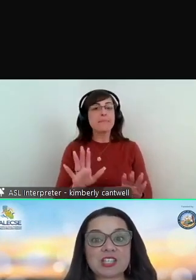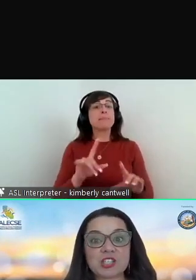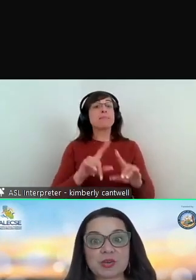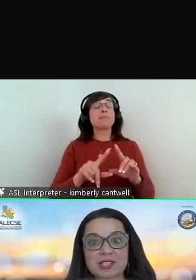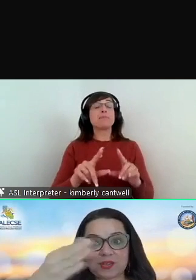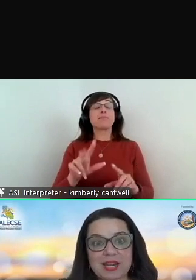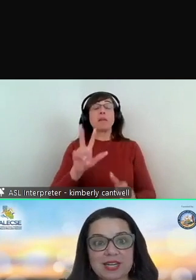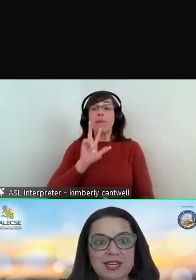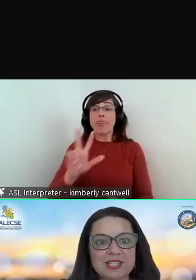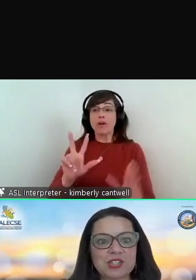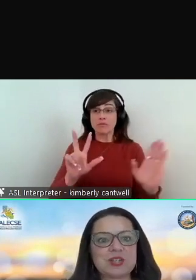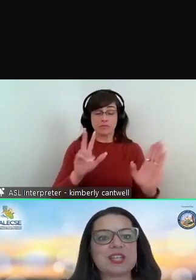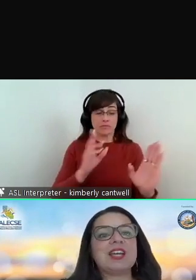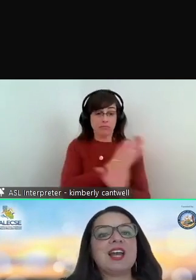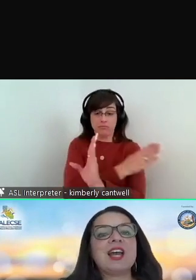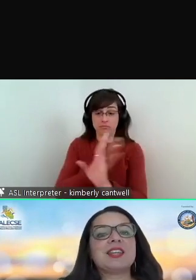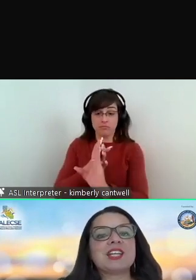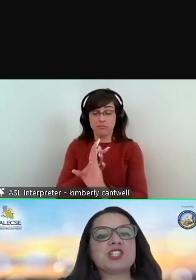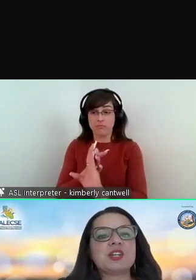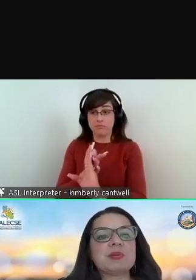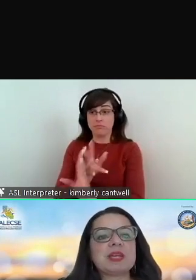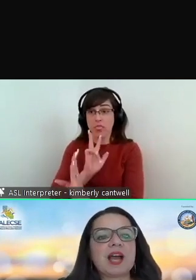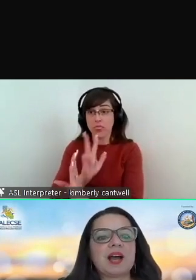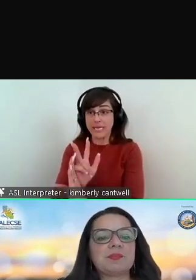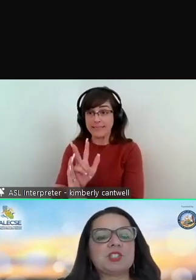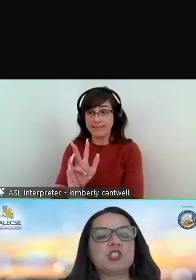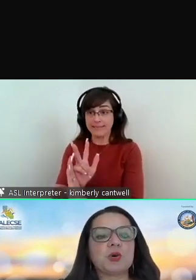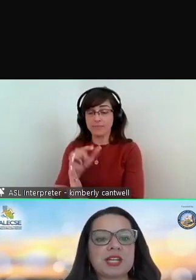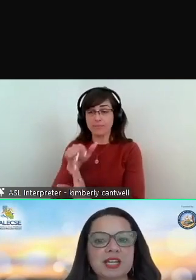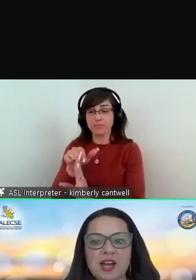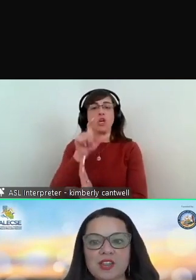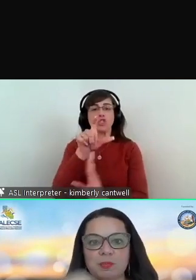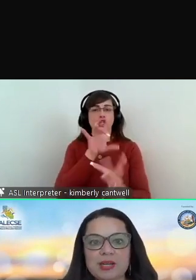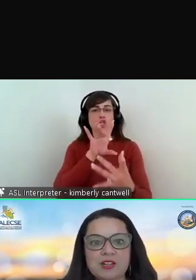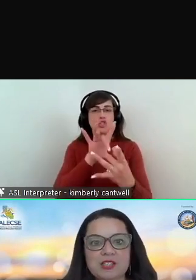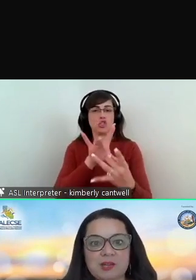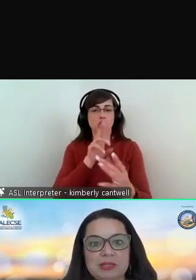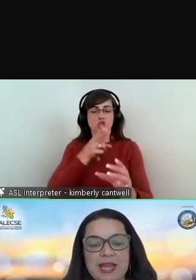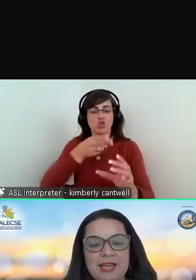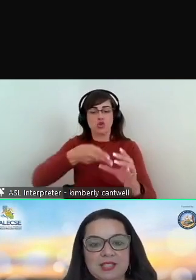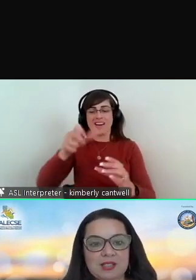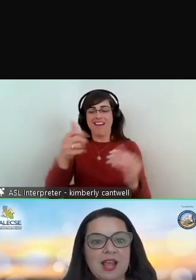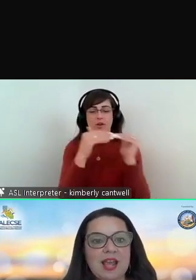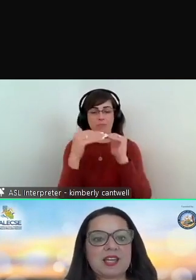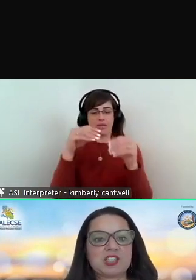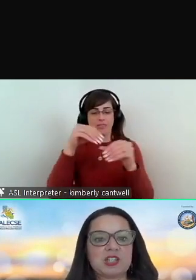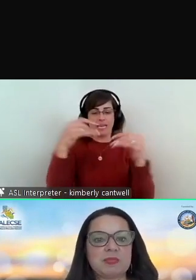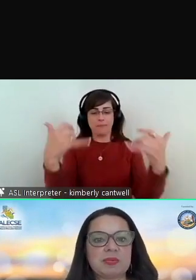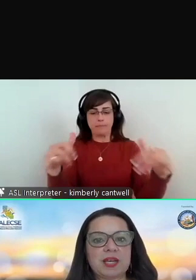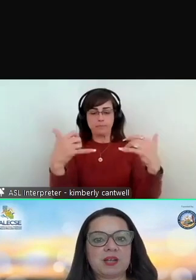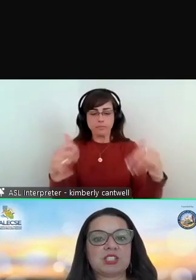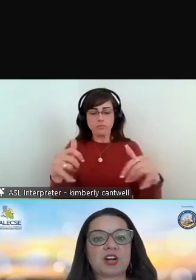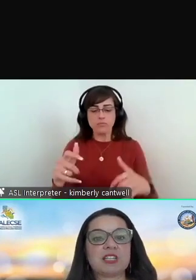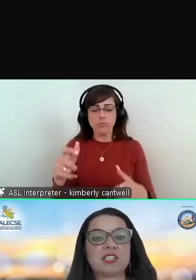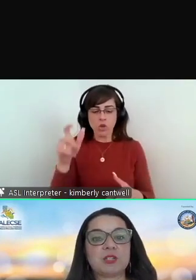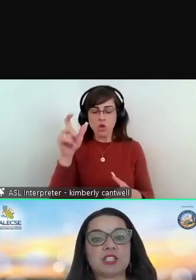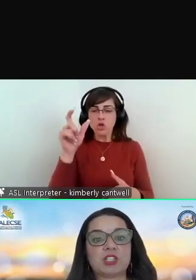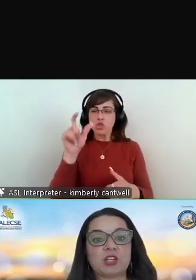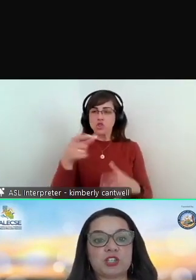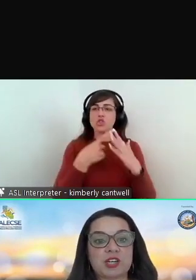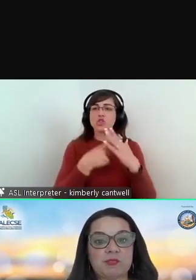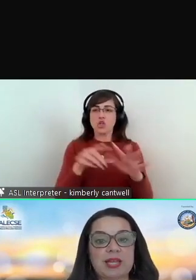by age 3, so right at age 3, they should be joining other peers in place. They should be starting